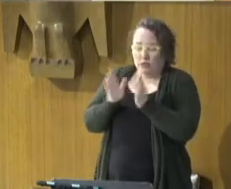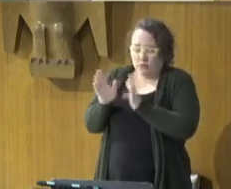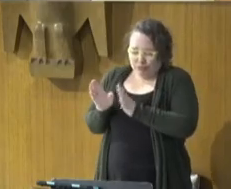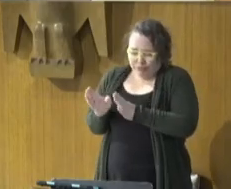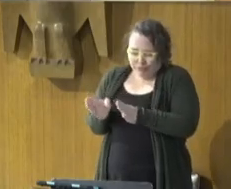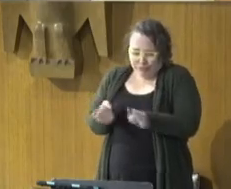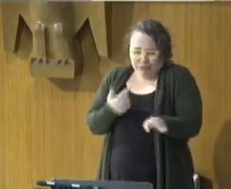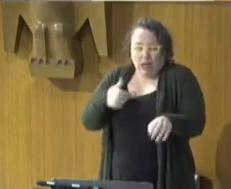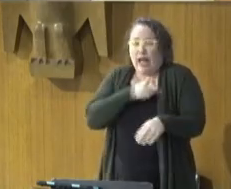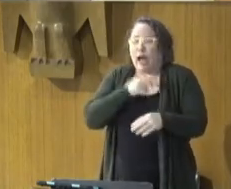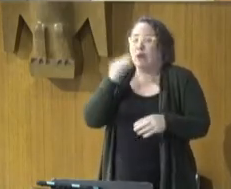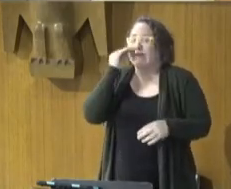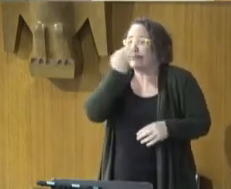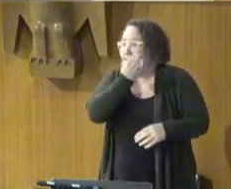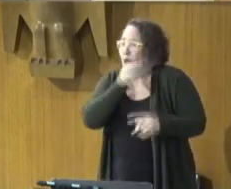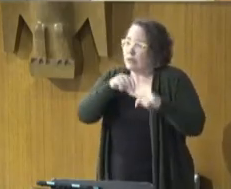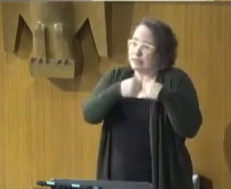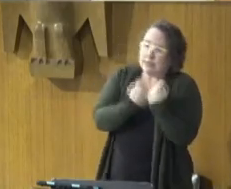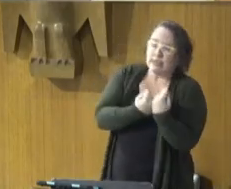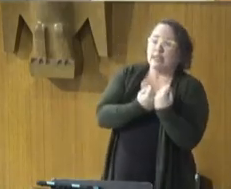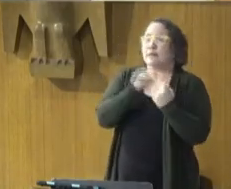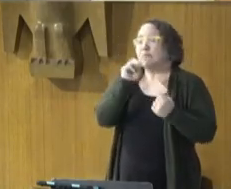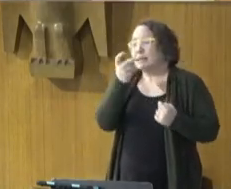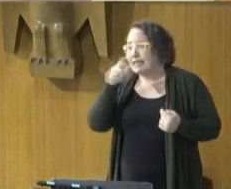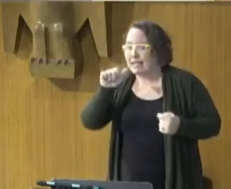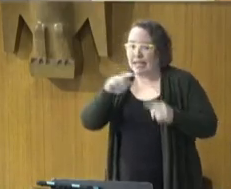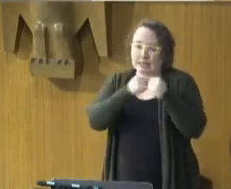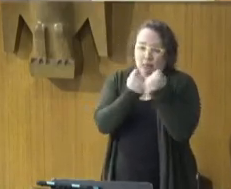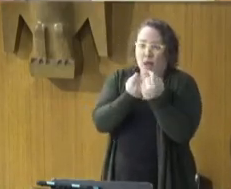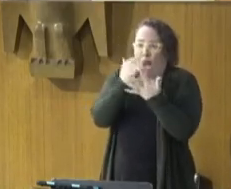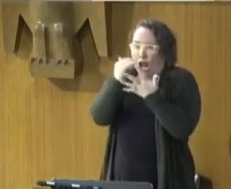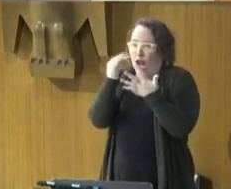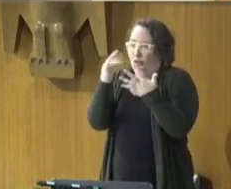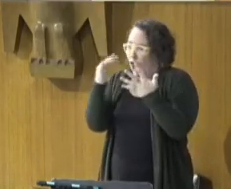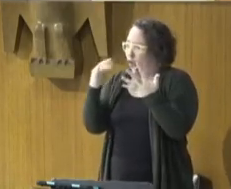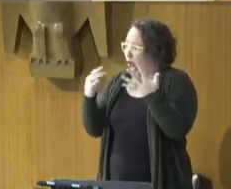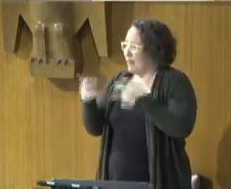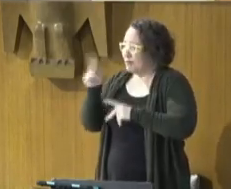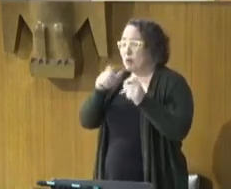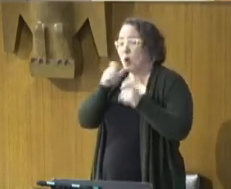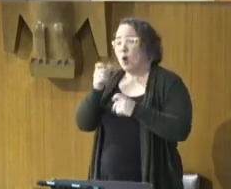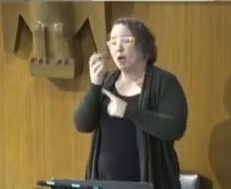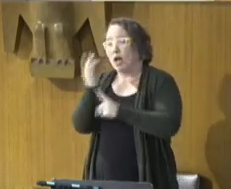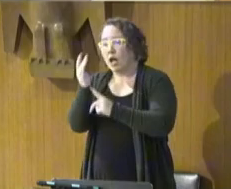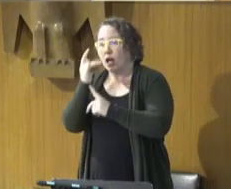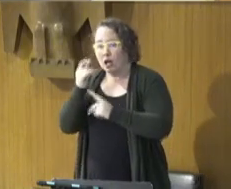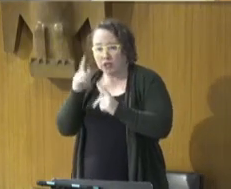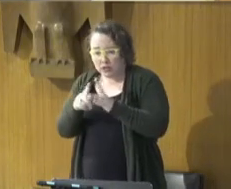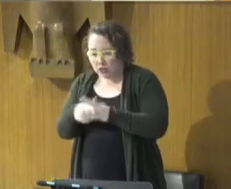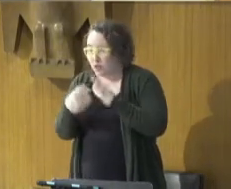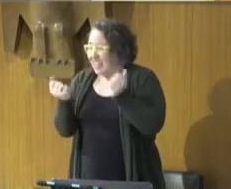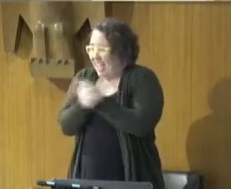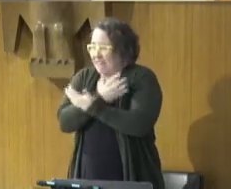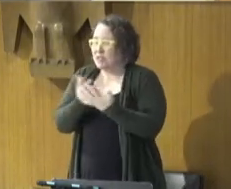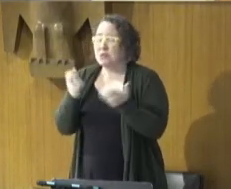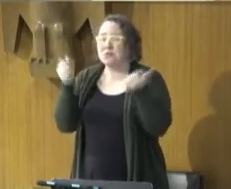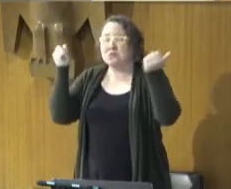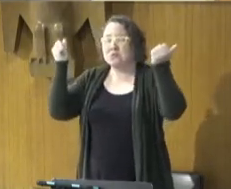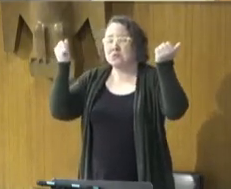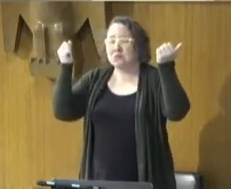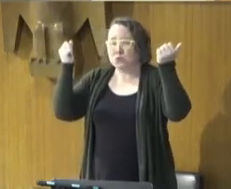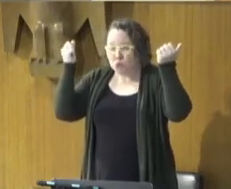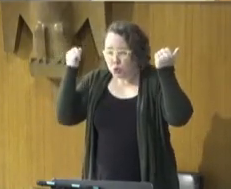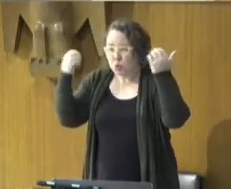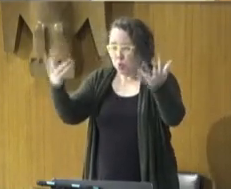flower delivery team, our prayer team, our media team in the back, our acolyte who lit the candles. So much and so many people